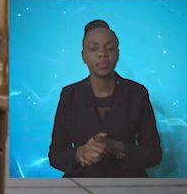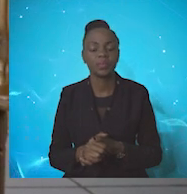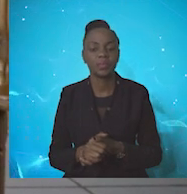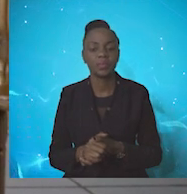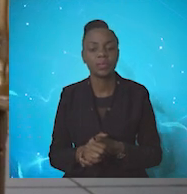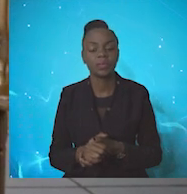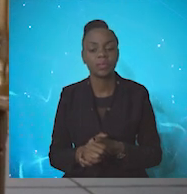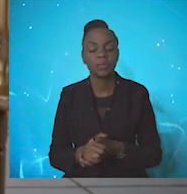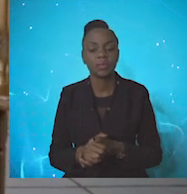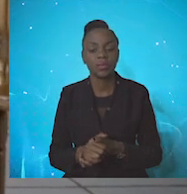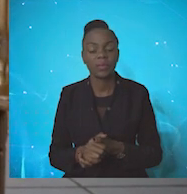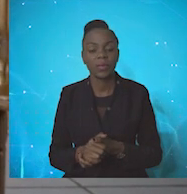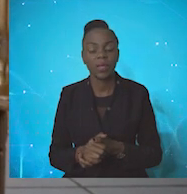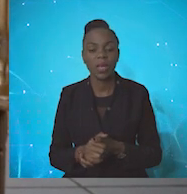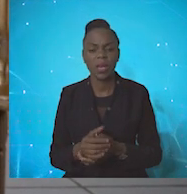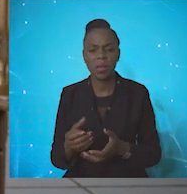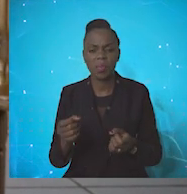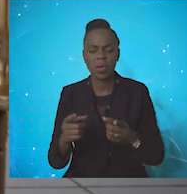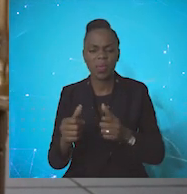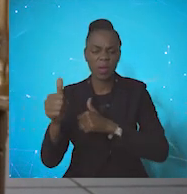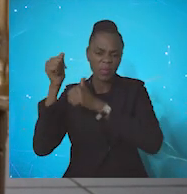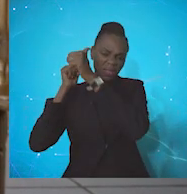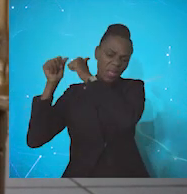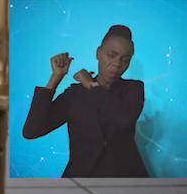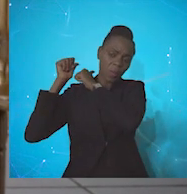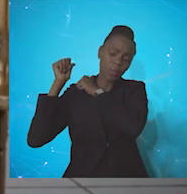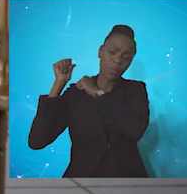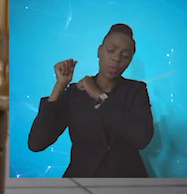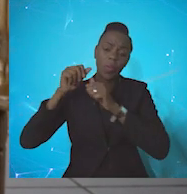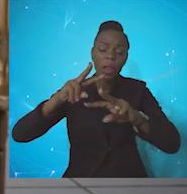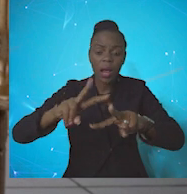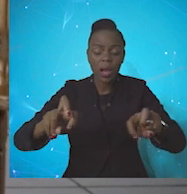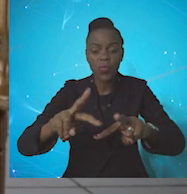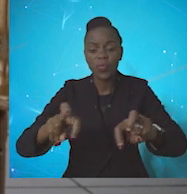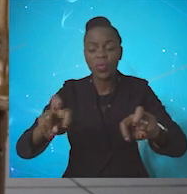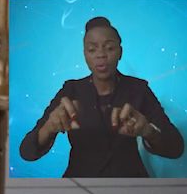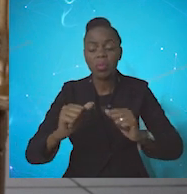So just to take you back, there was a study between